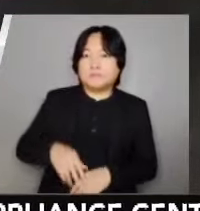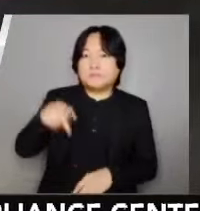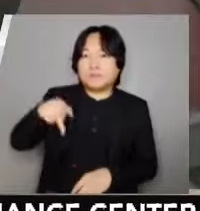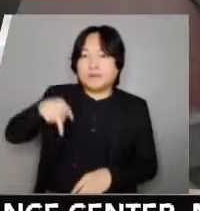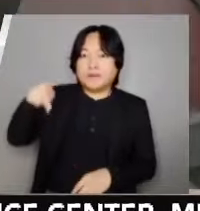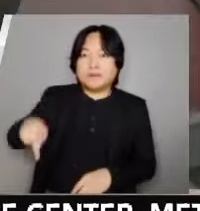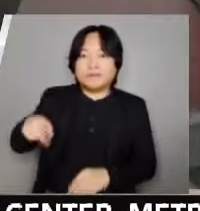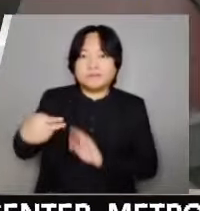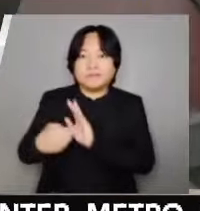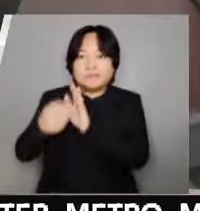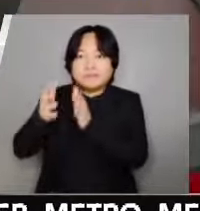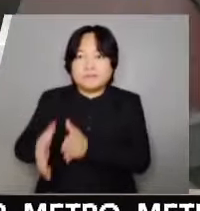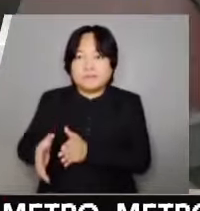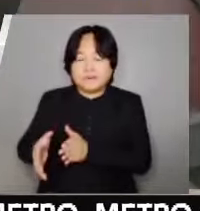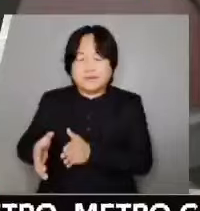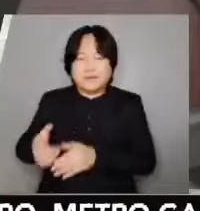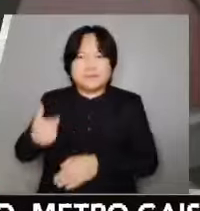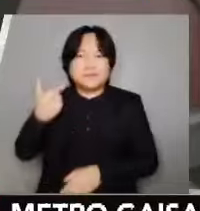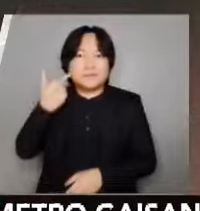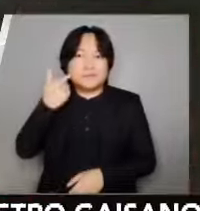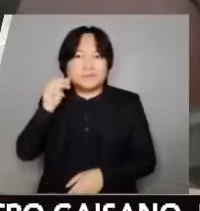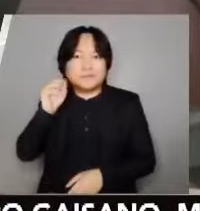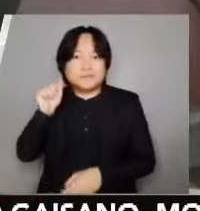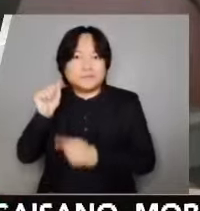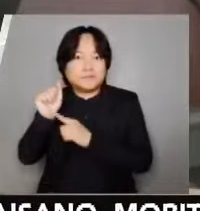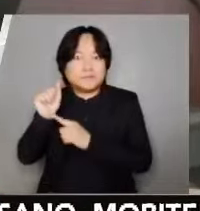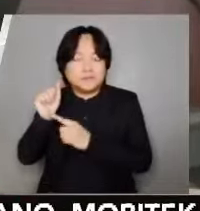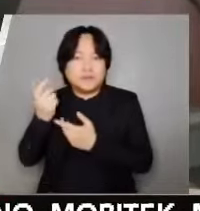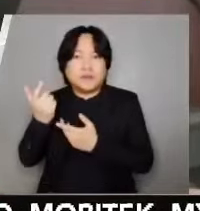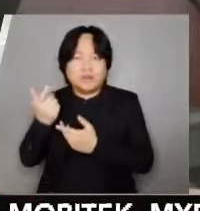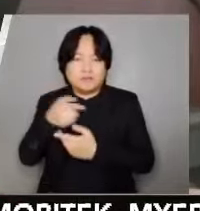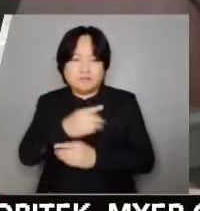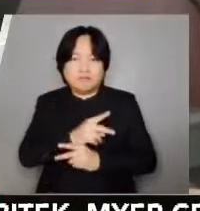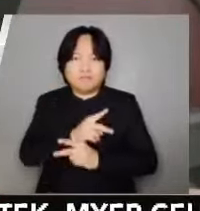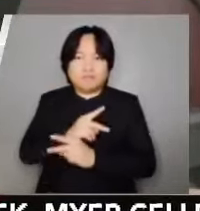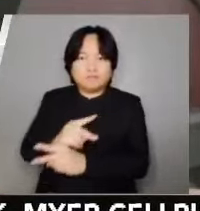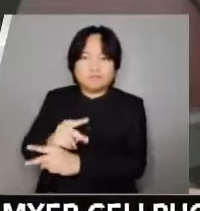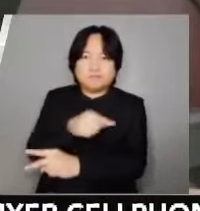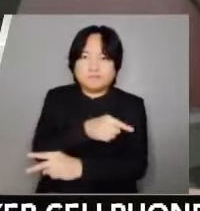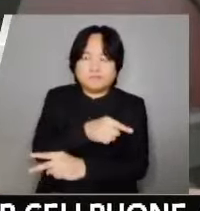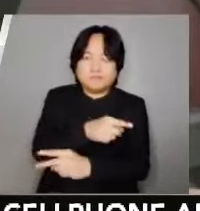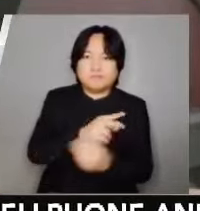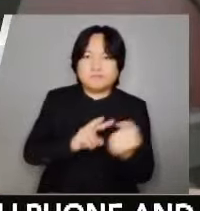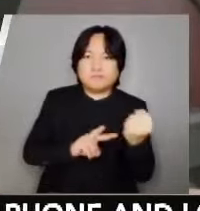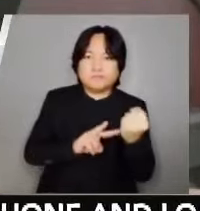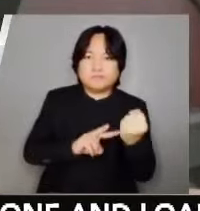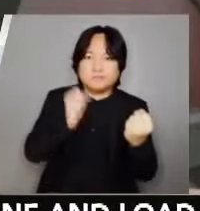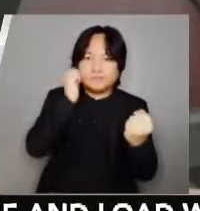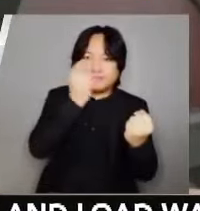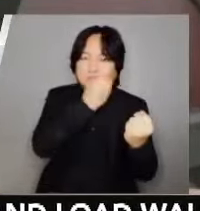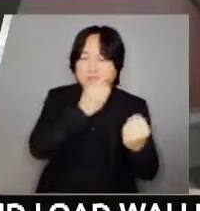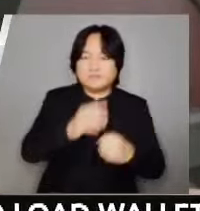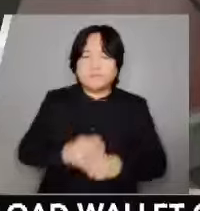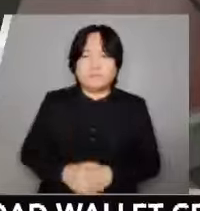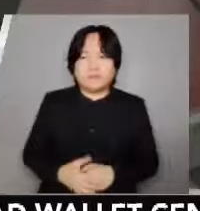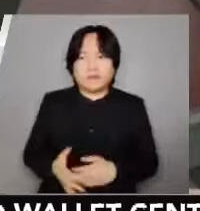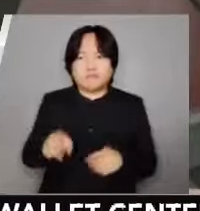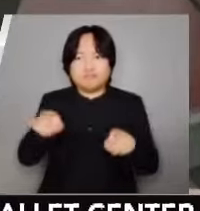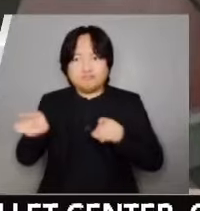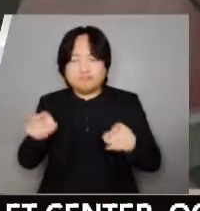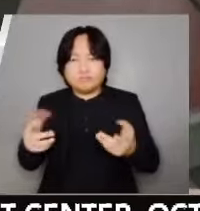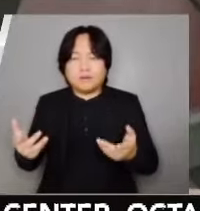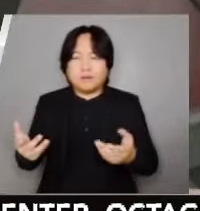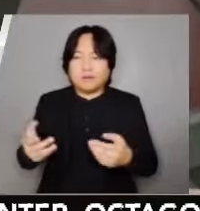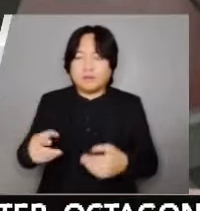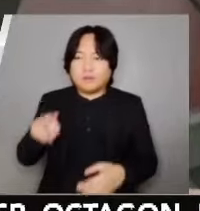bise. We cannot just trivialize. Kasi you're a witness. Pareho na rin yung witness, resource person.